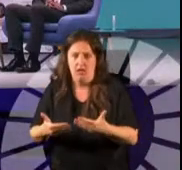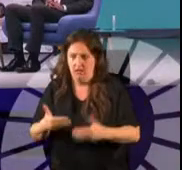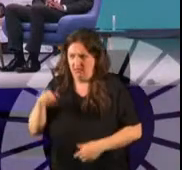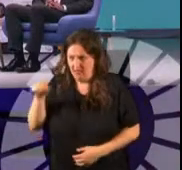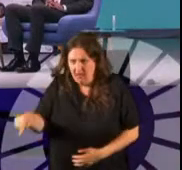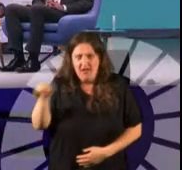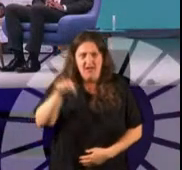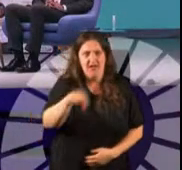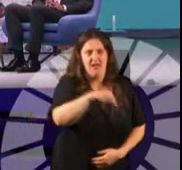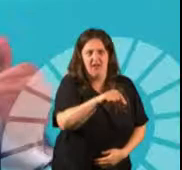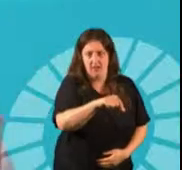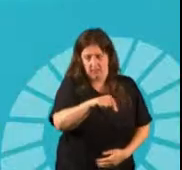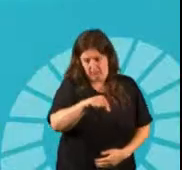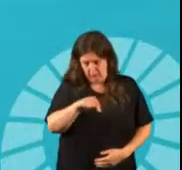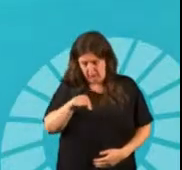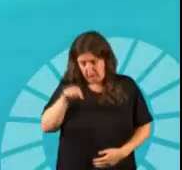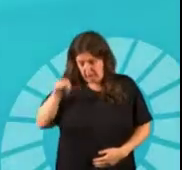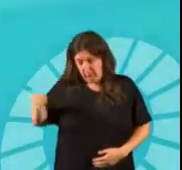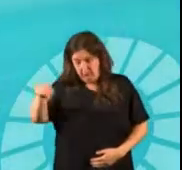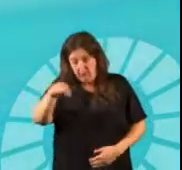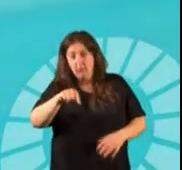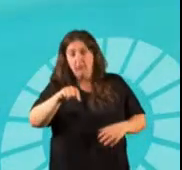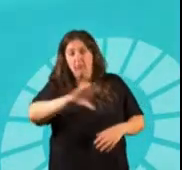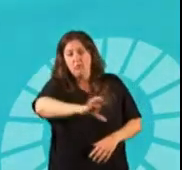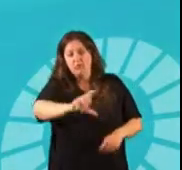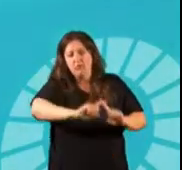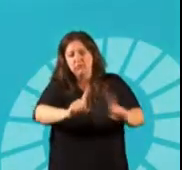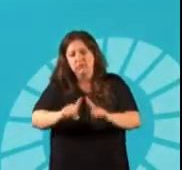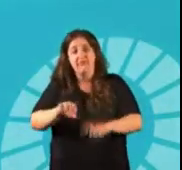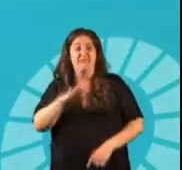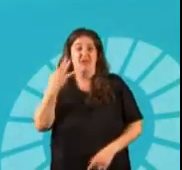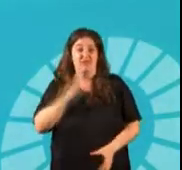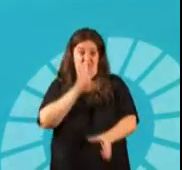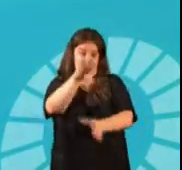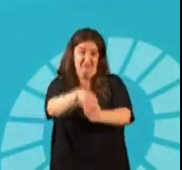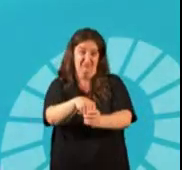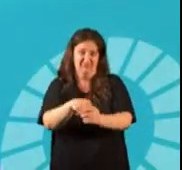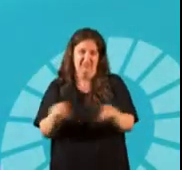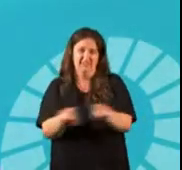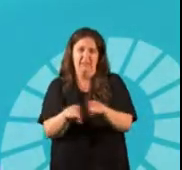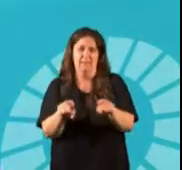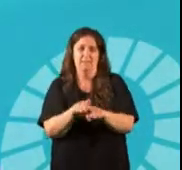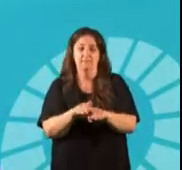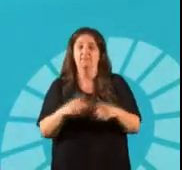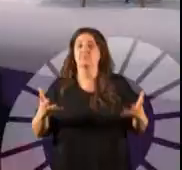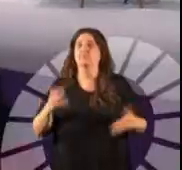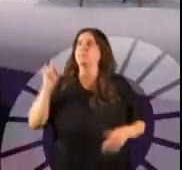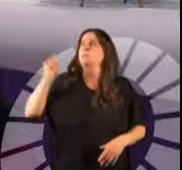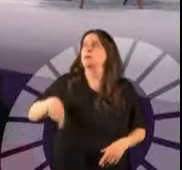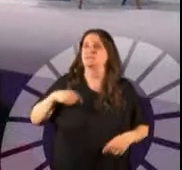also referring to France. In terms of the lockdown,